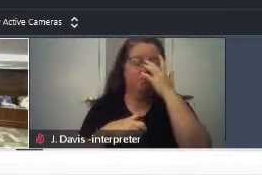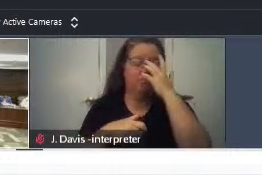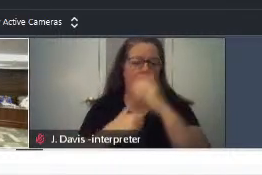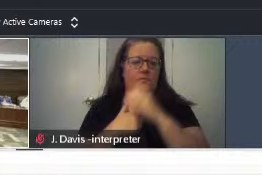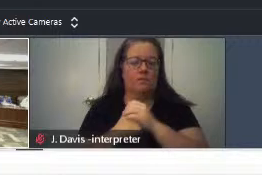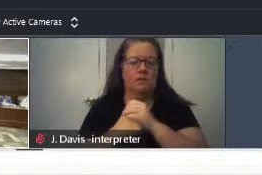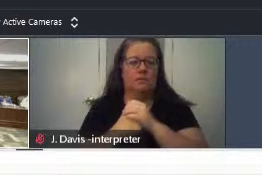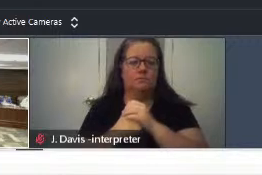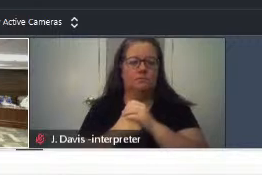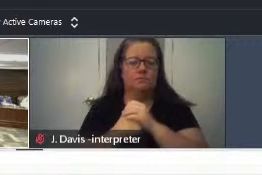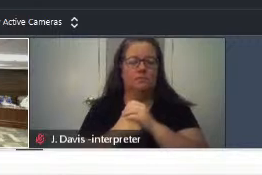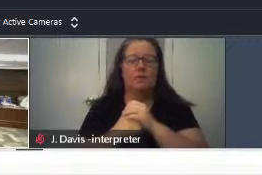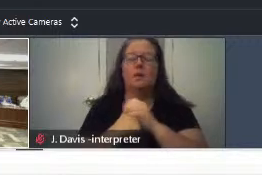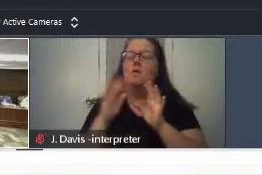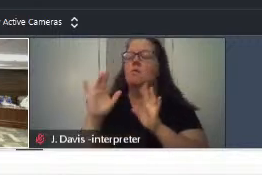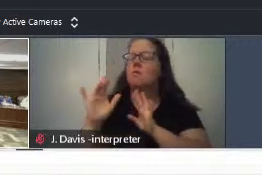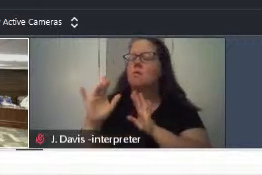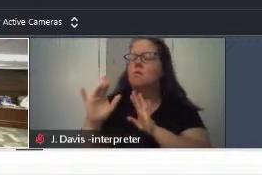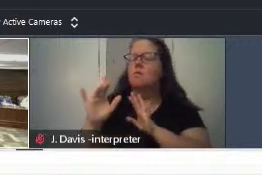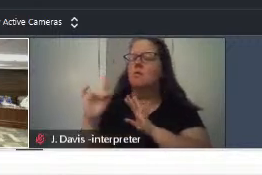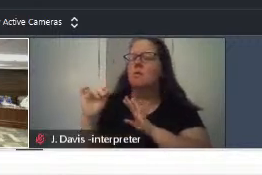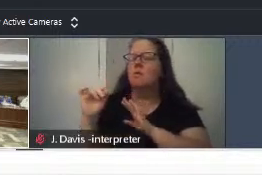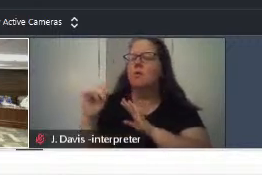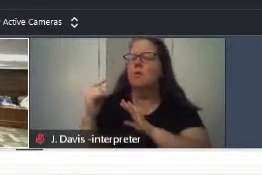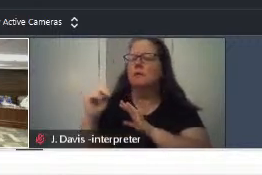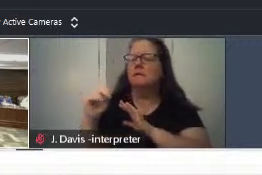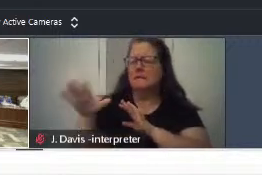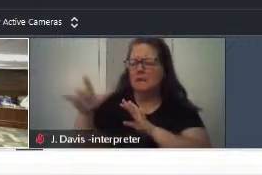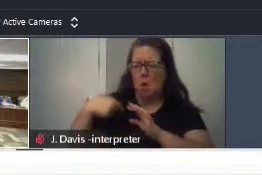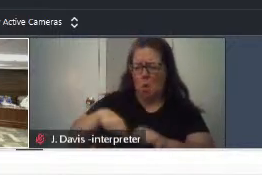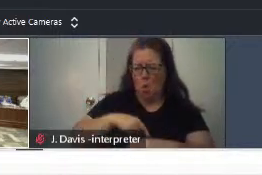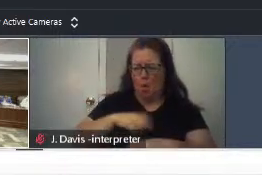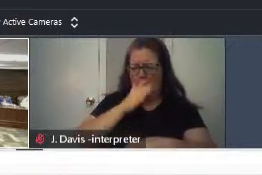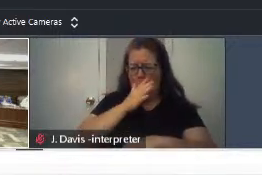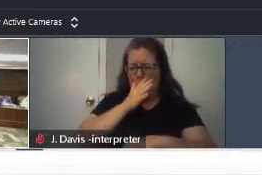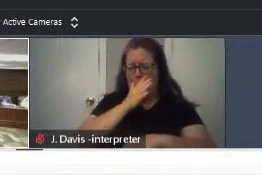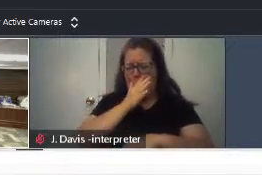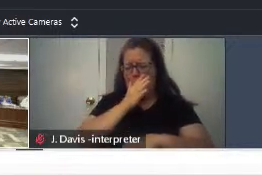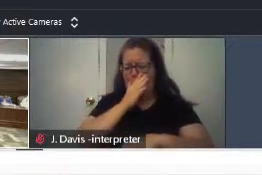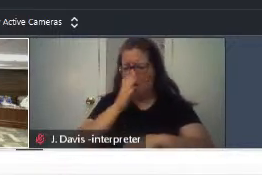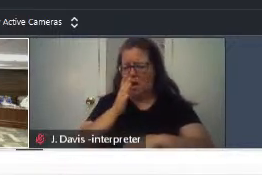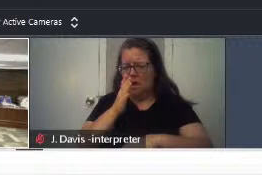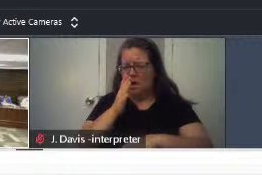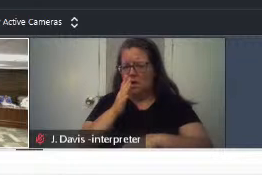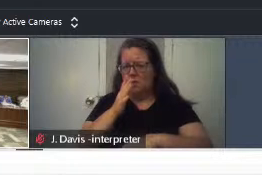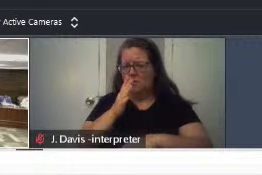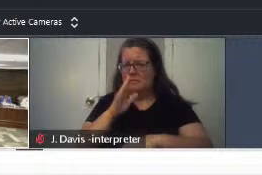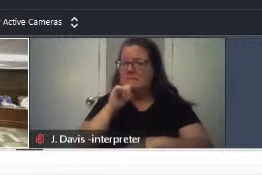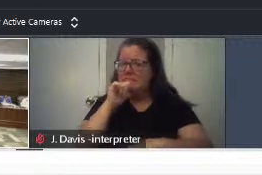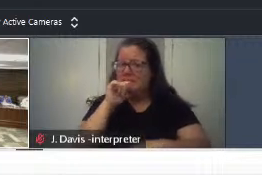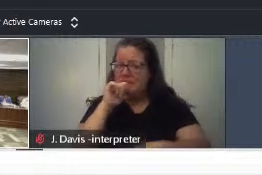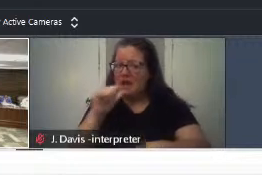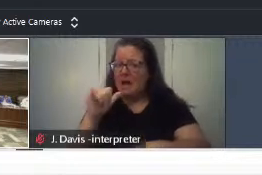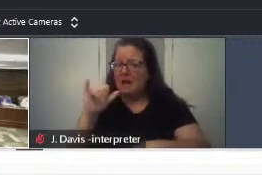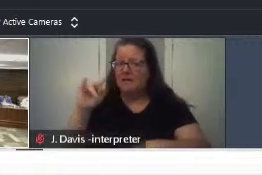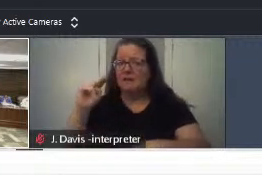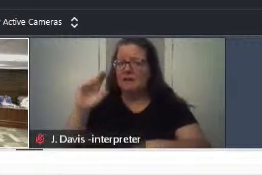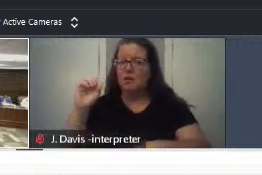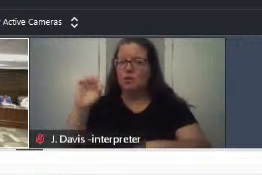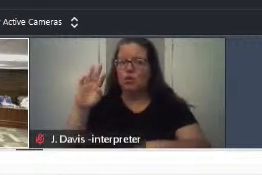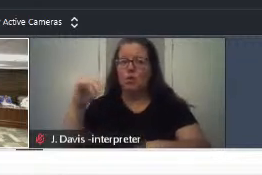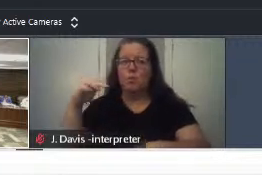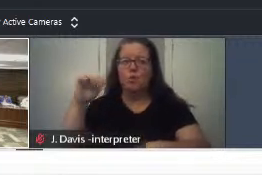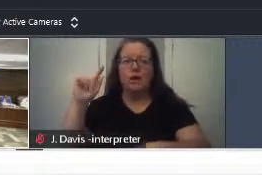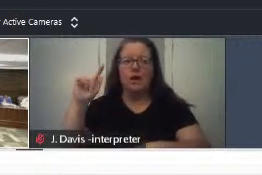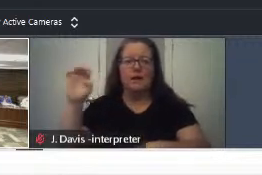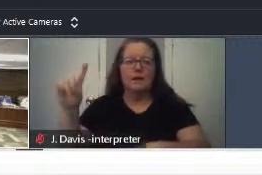Councilwoman Logan? Quick, thank you, Chair. It's 12:04. Okay, are we going for the unincorporated Cordova, or are we just only going